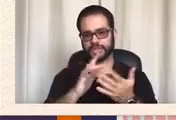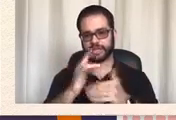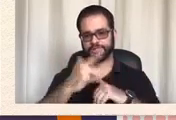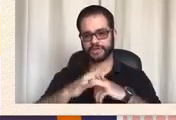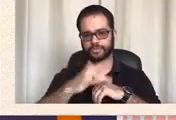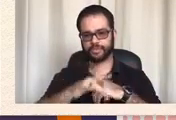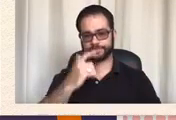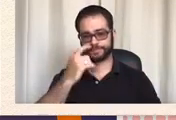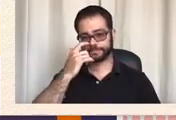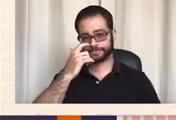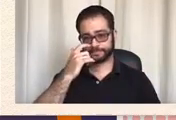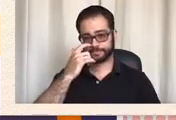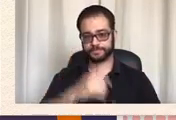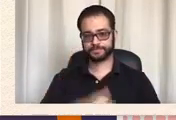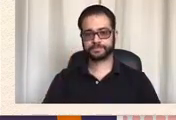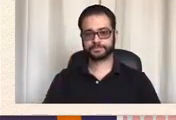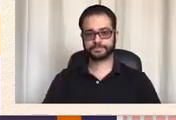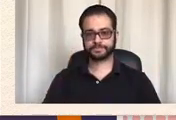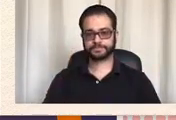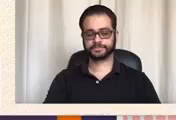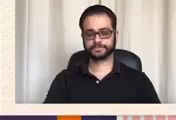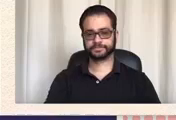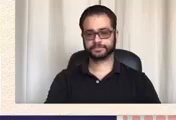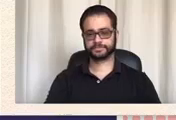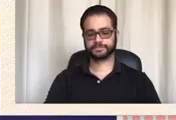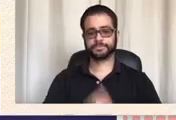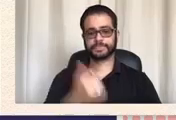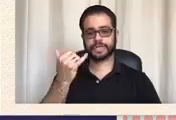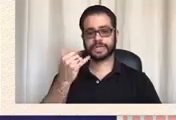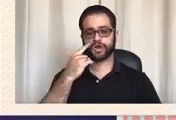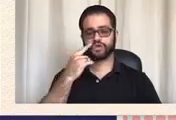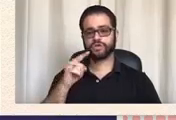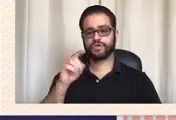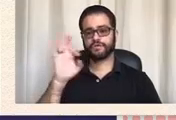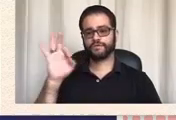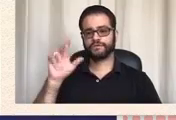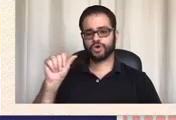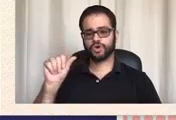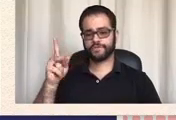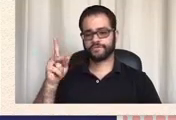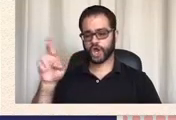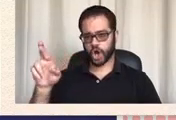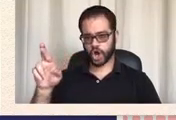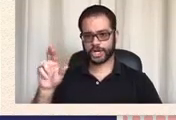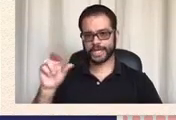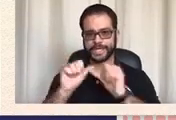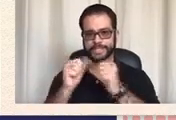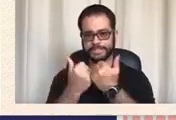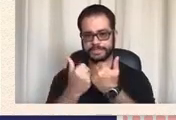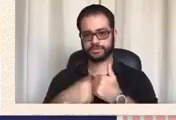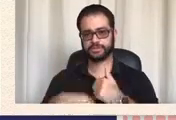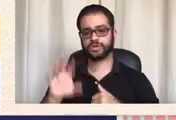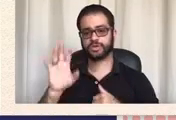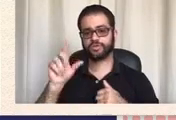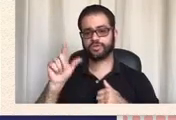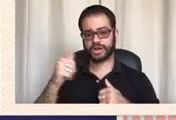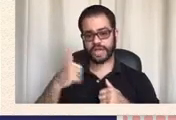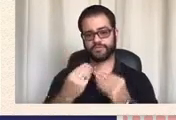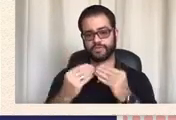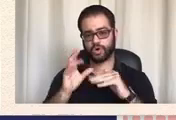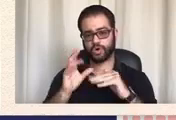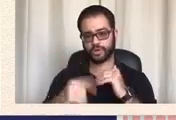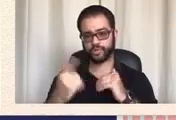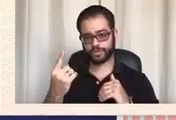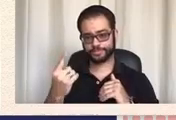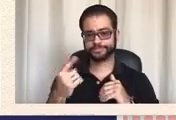Let's look at the Florida Vocational Rehabilitation Agencies. So Florida actually has more than one. So the main component